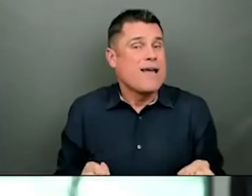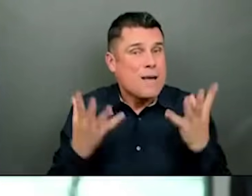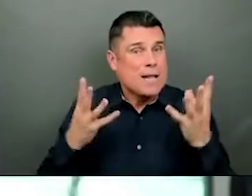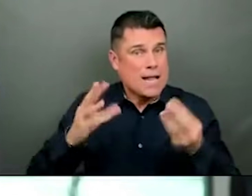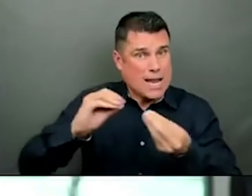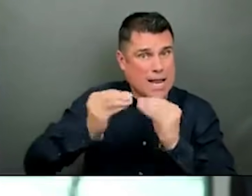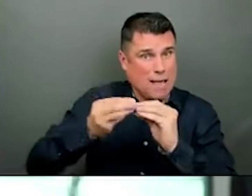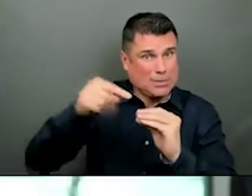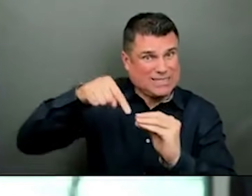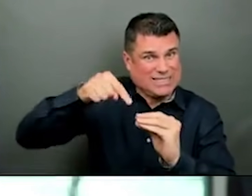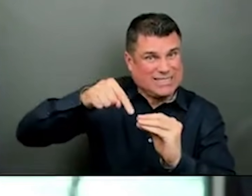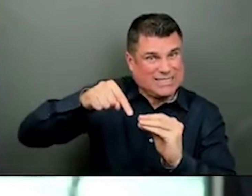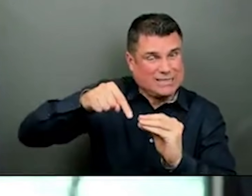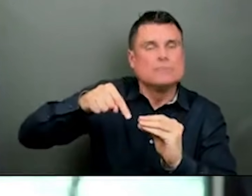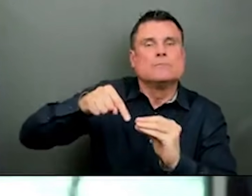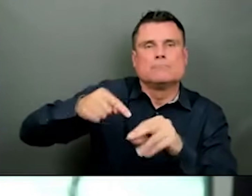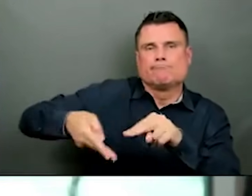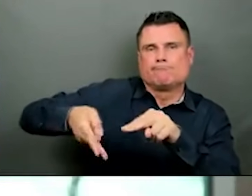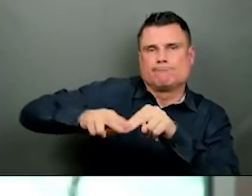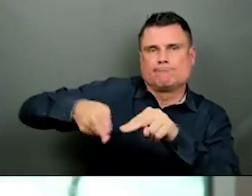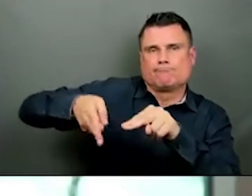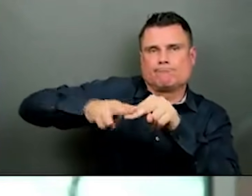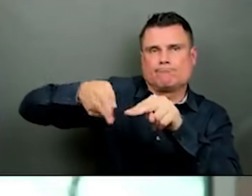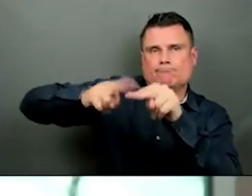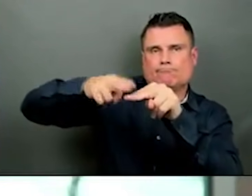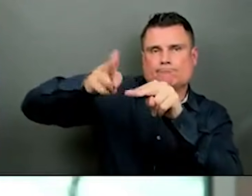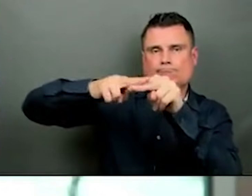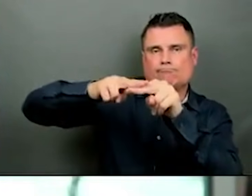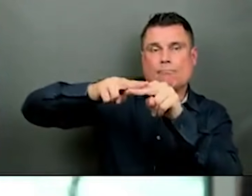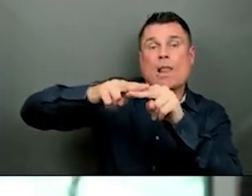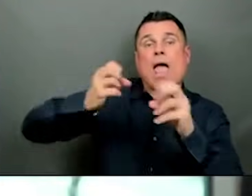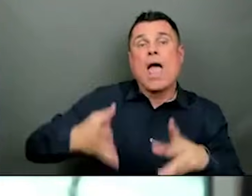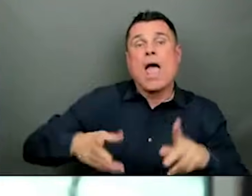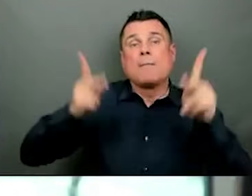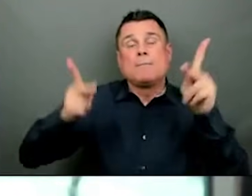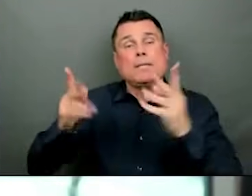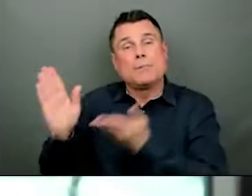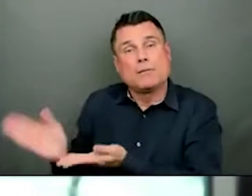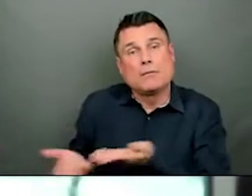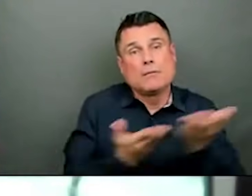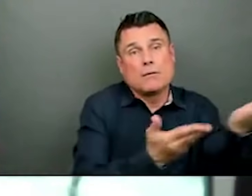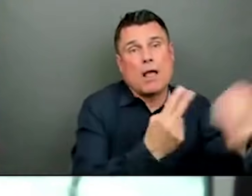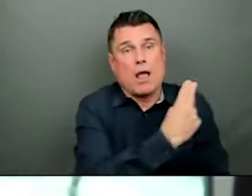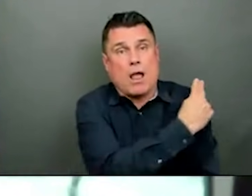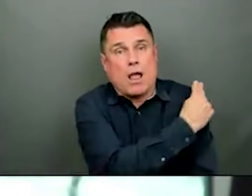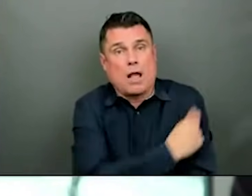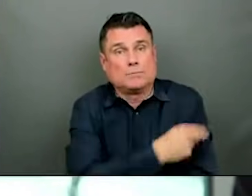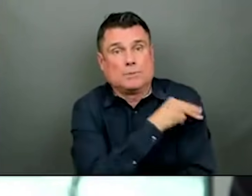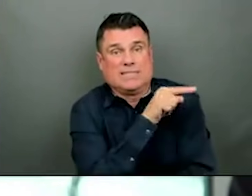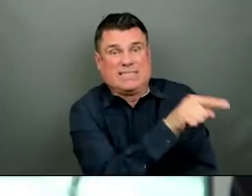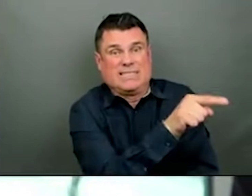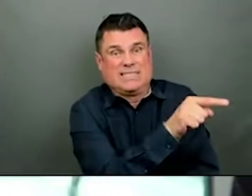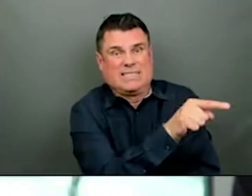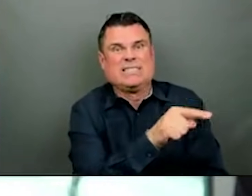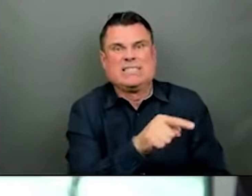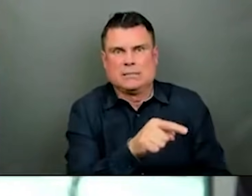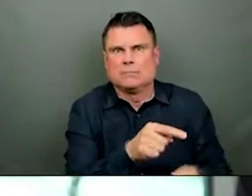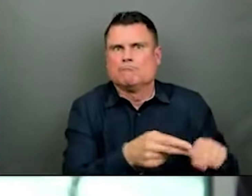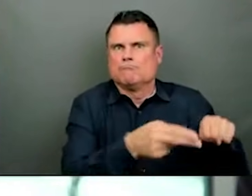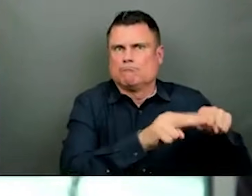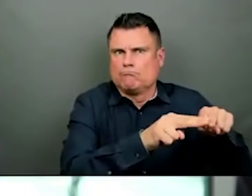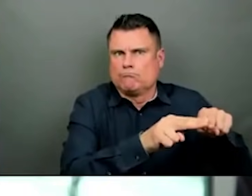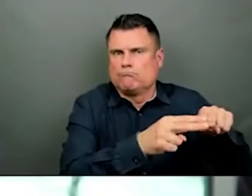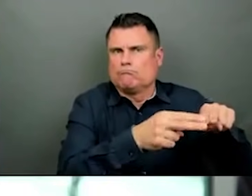that means that the numbers, younger people are thankfully more likely to survive. So we know the length